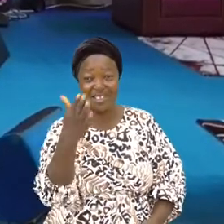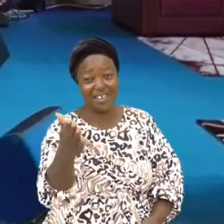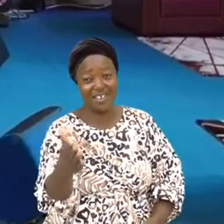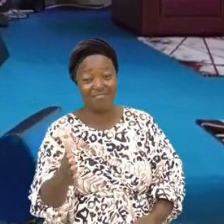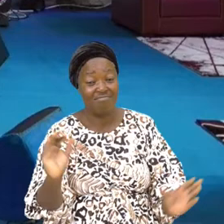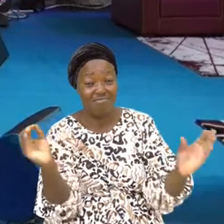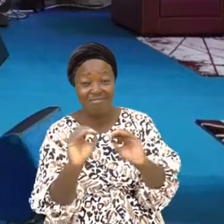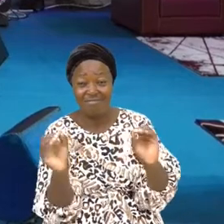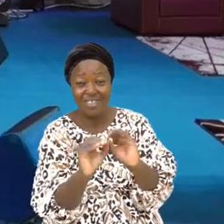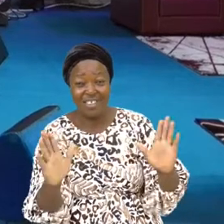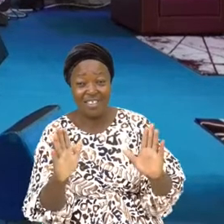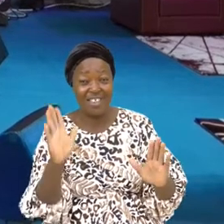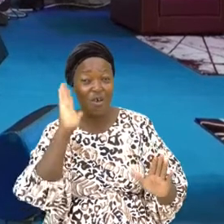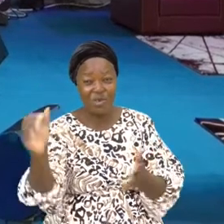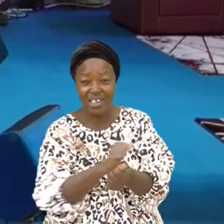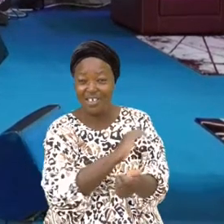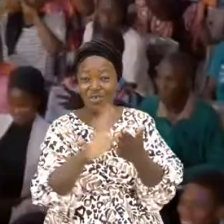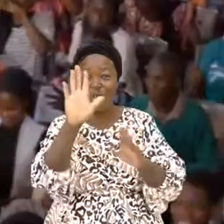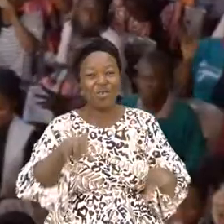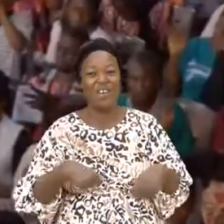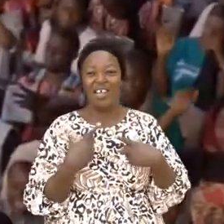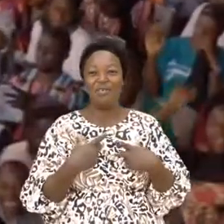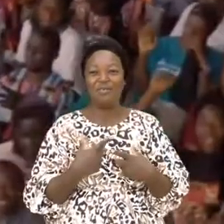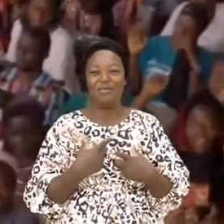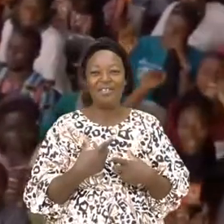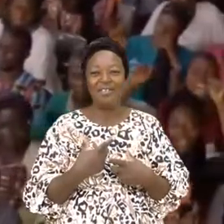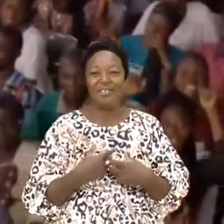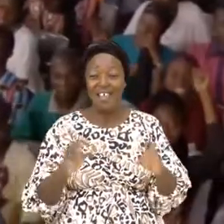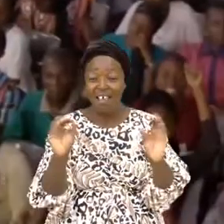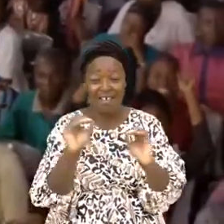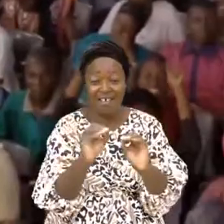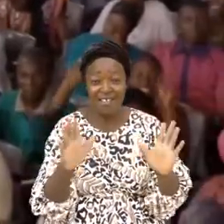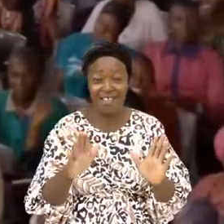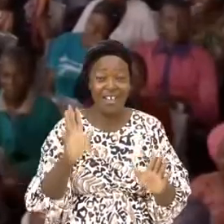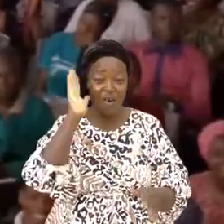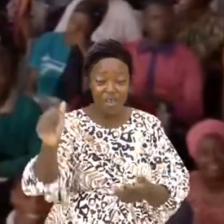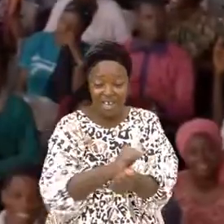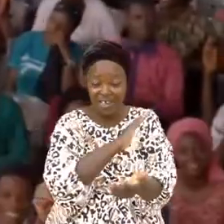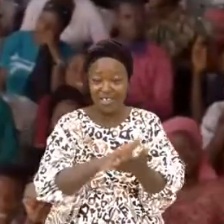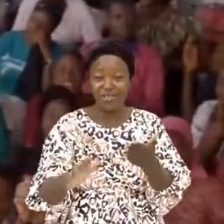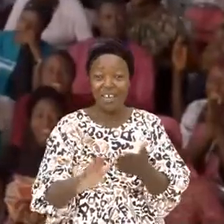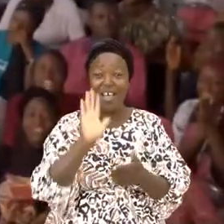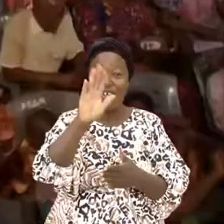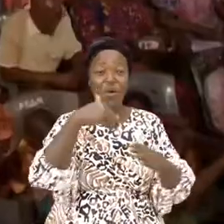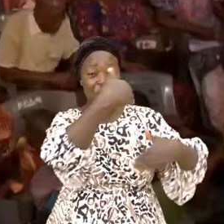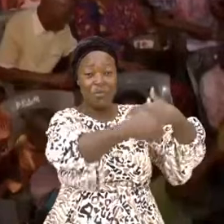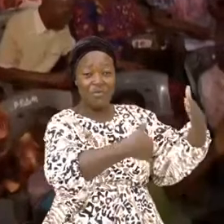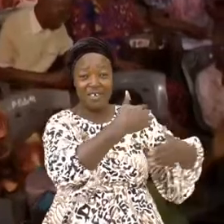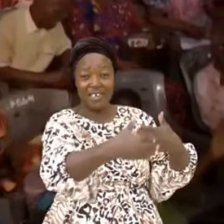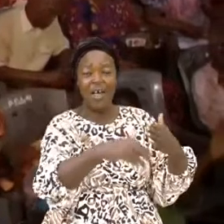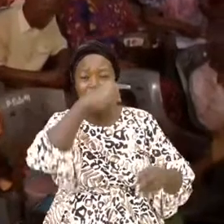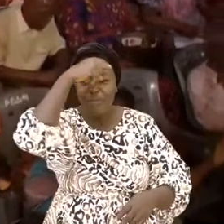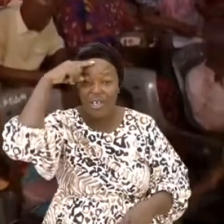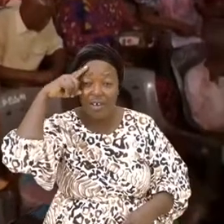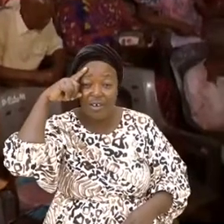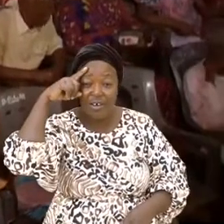Nothing will destroy your life. Nothing will destroy your progress,